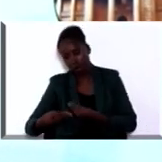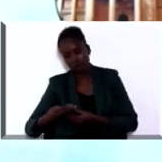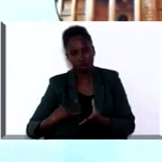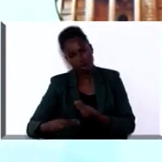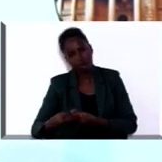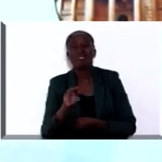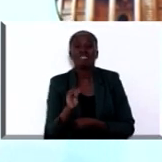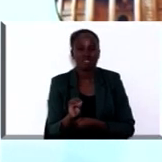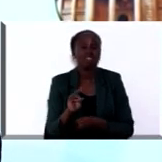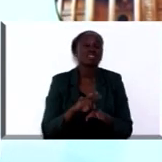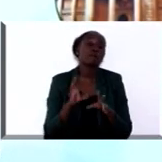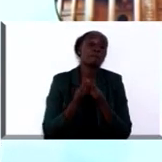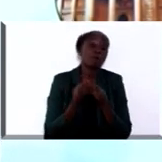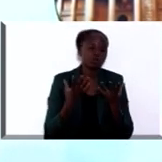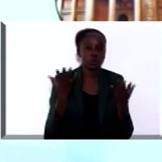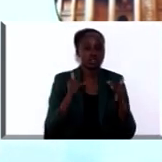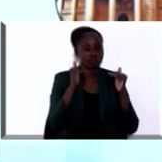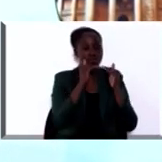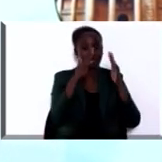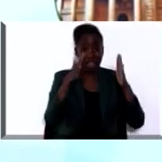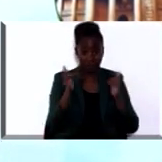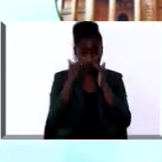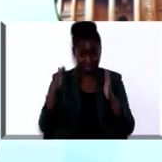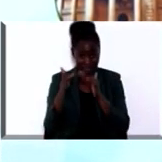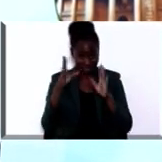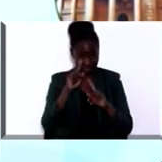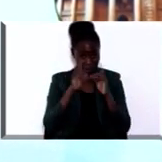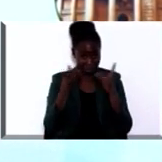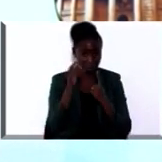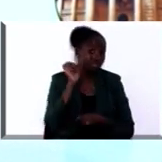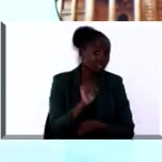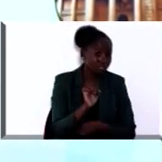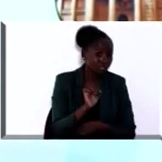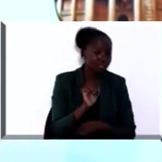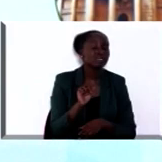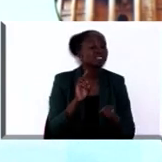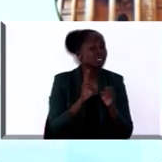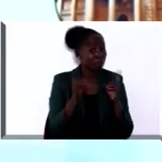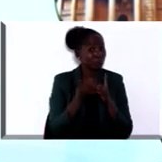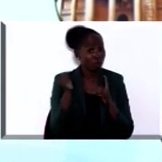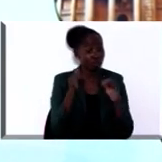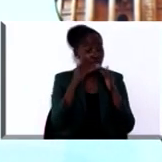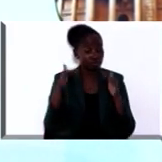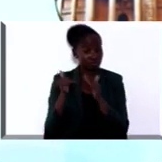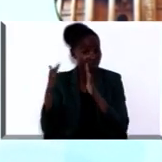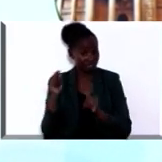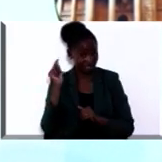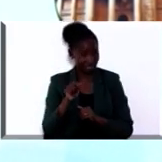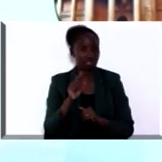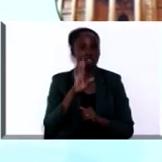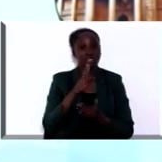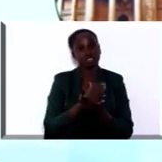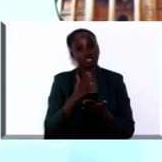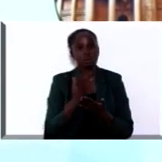lastly, human settlements. MEC Maile, the Department of Human Settlements. We will pay